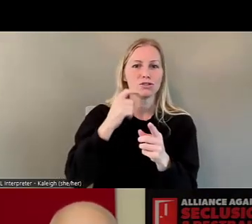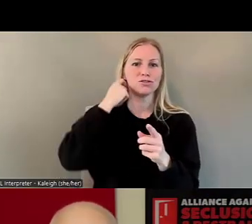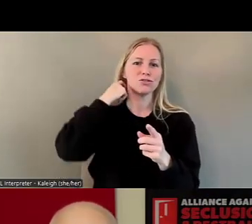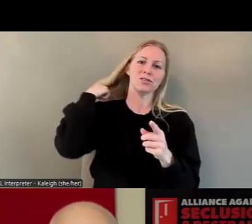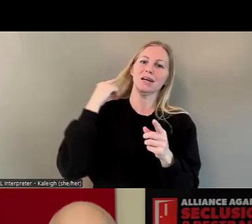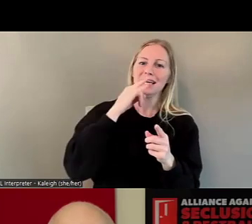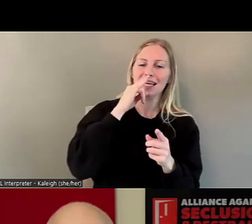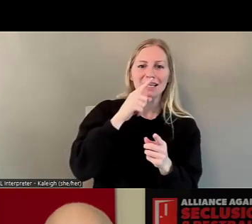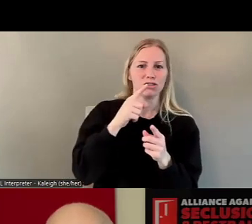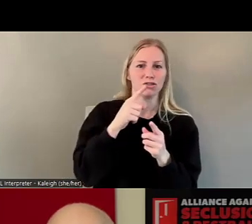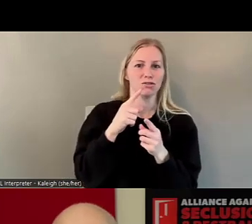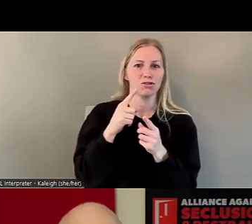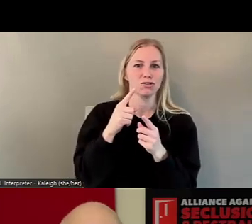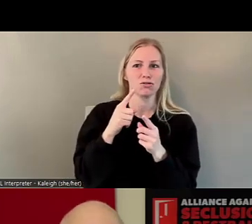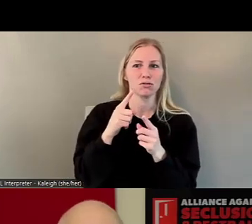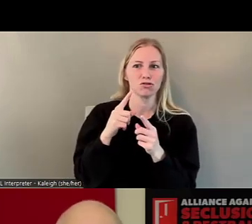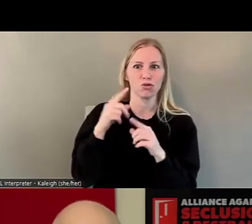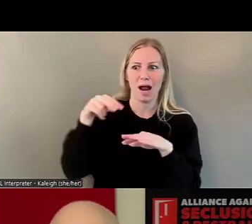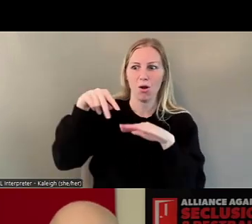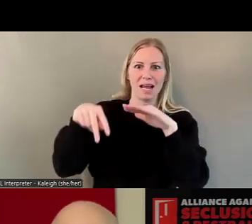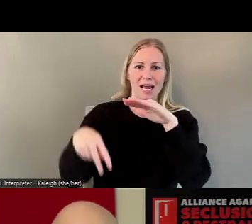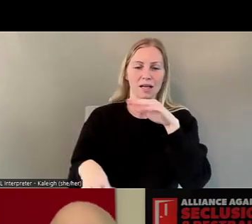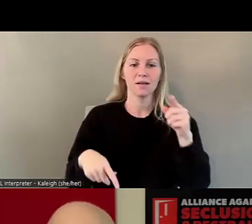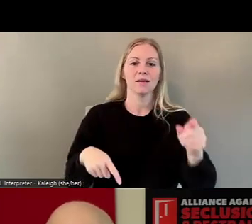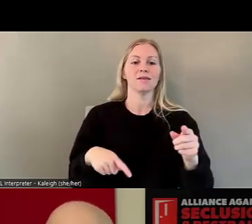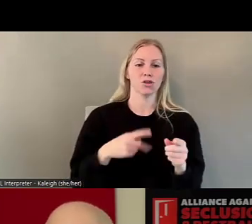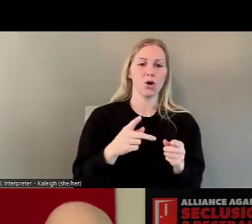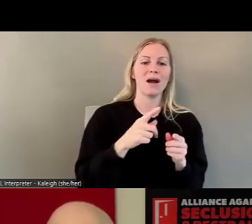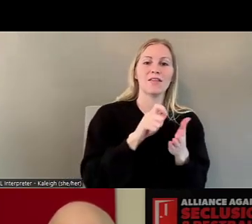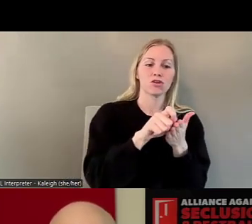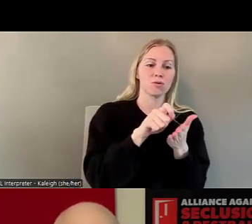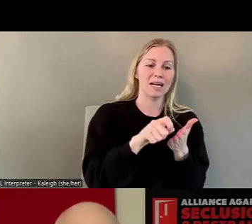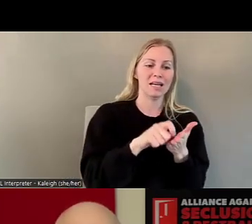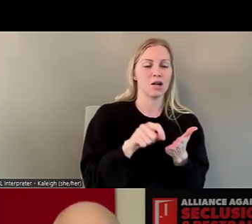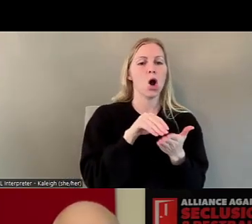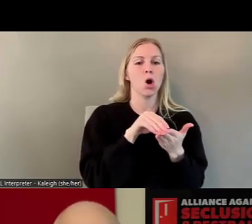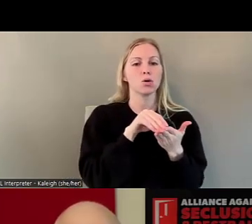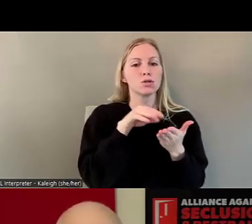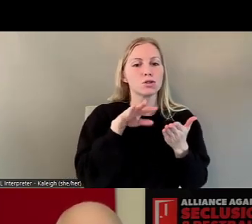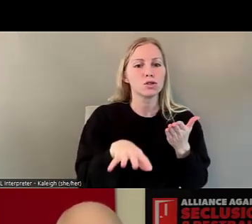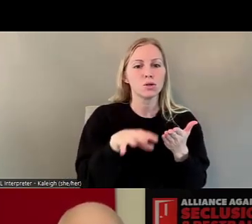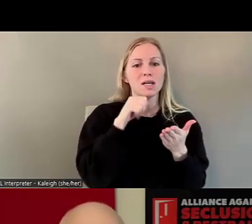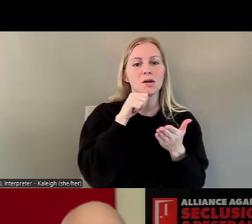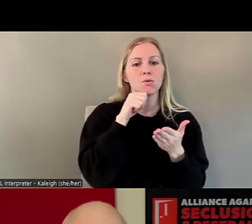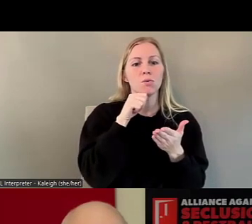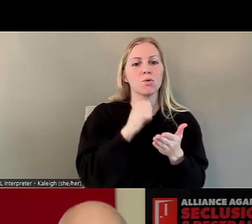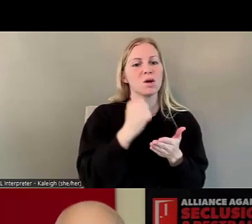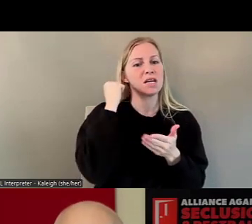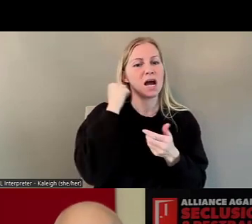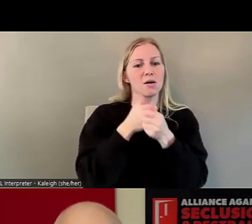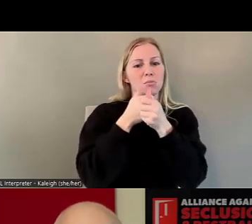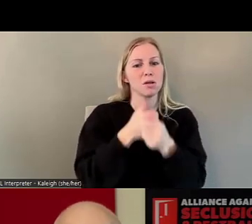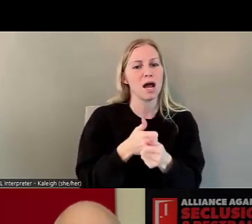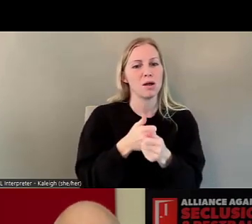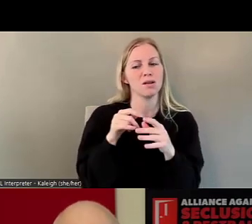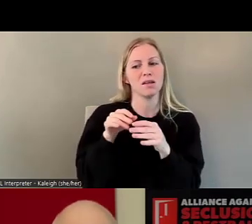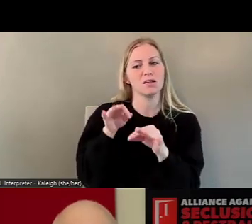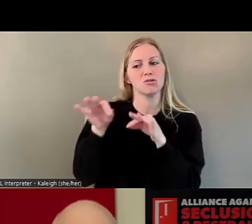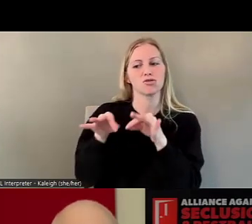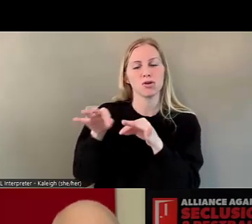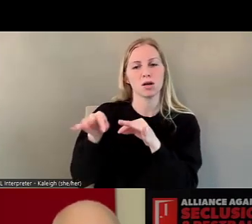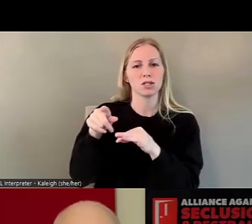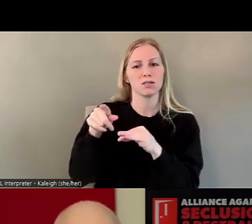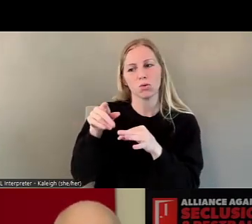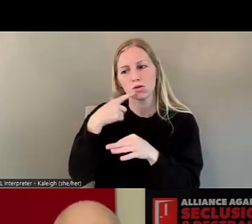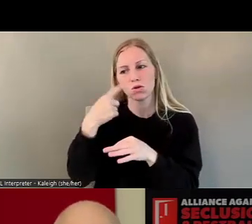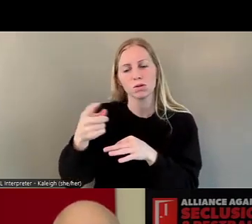swim. Now, that's making a point, but it's a really powerful point. Sometimes we're so focused on the compliance aspect of this that we